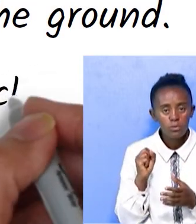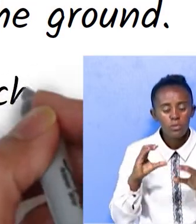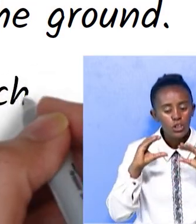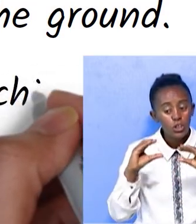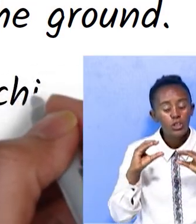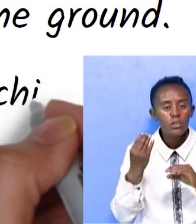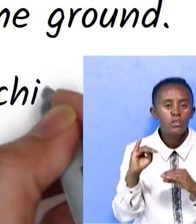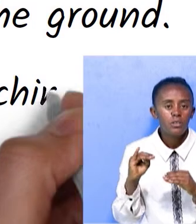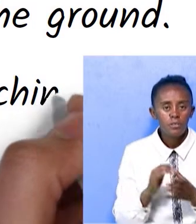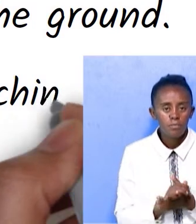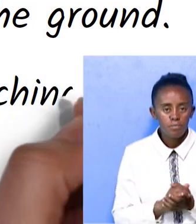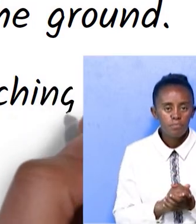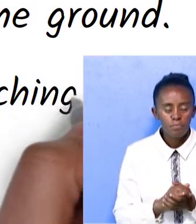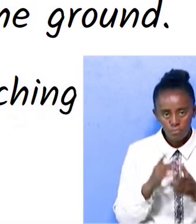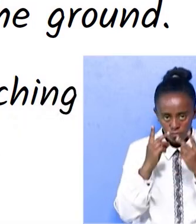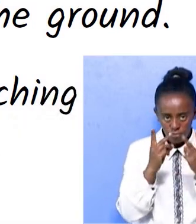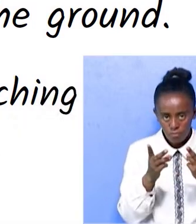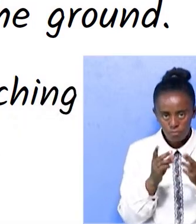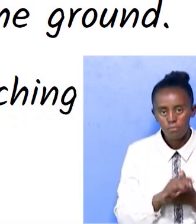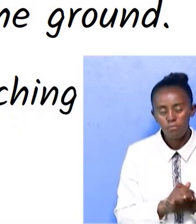teaching. Look now.